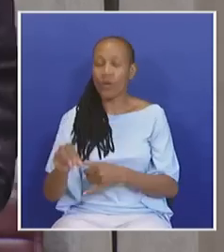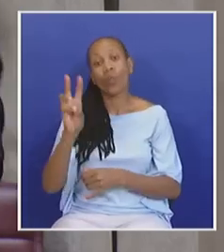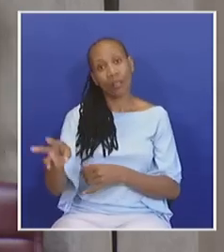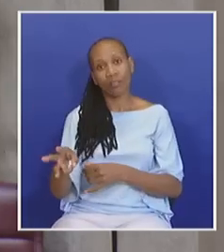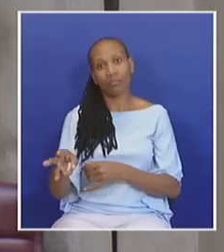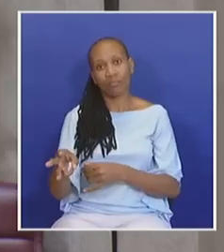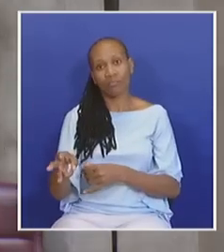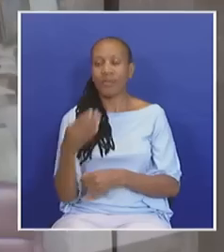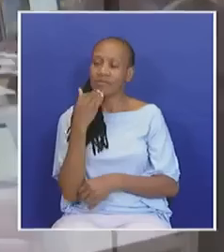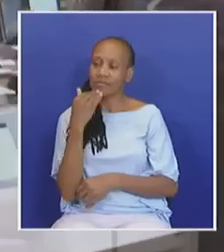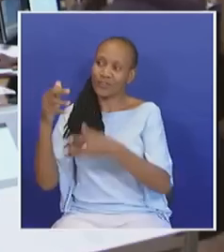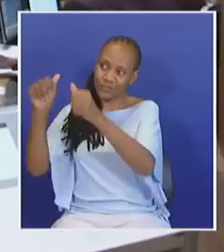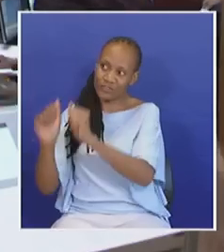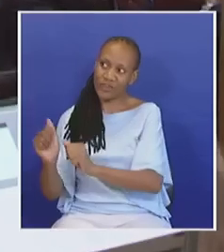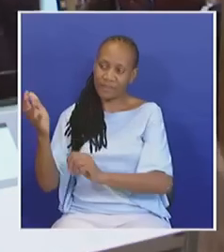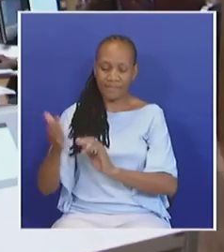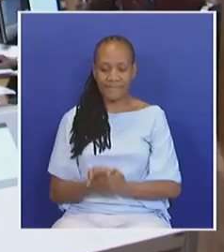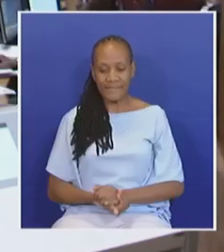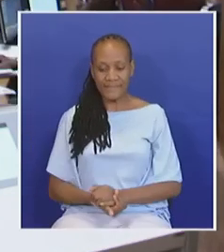you, Chair. Okay.